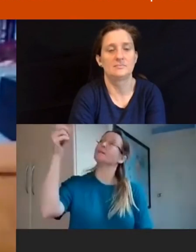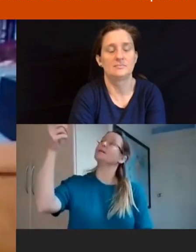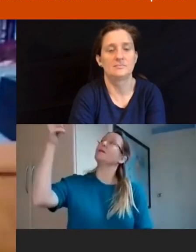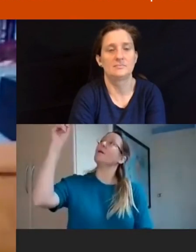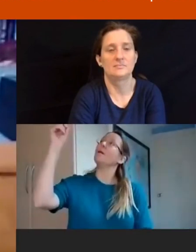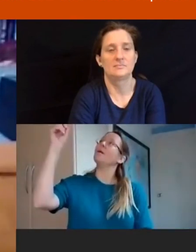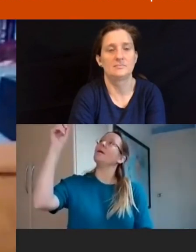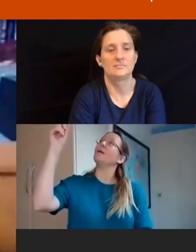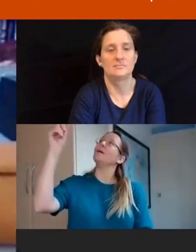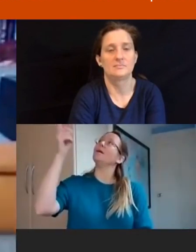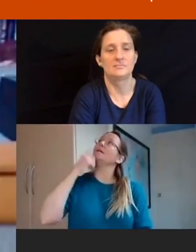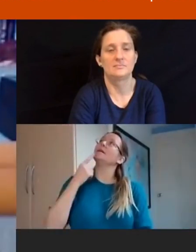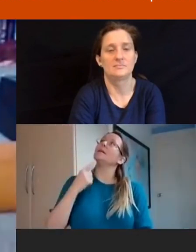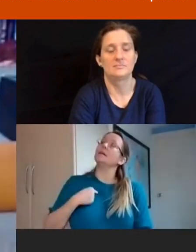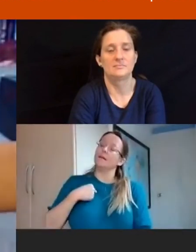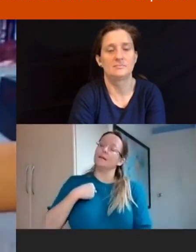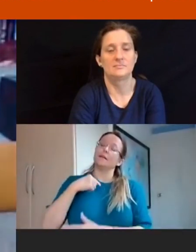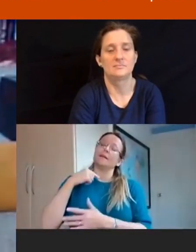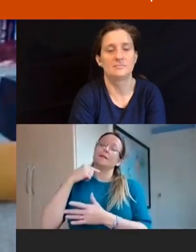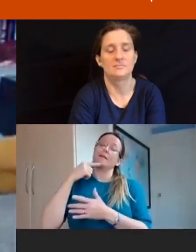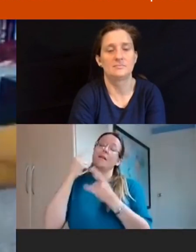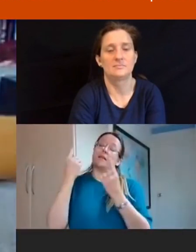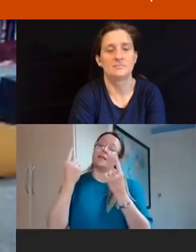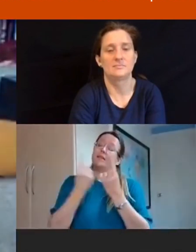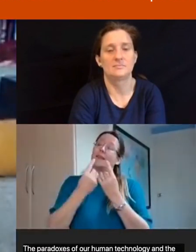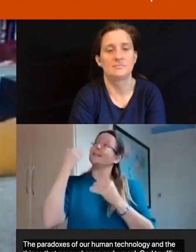affirm in us the things that never change,